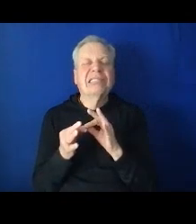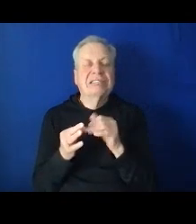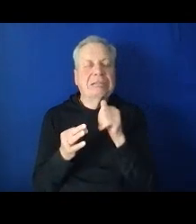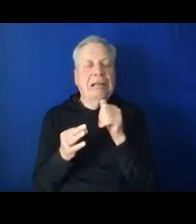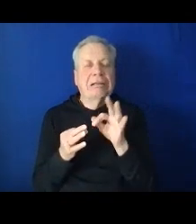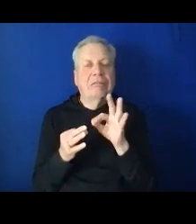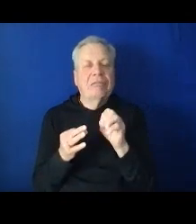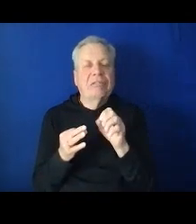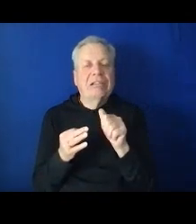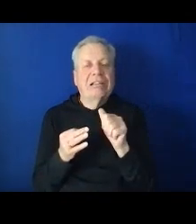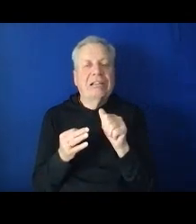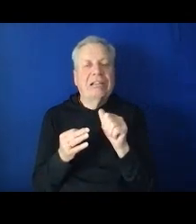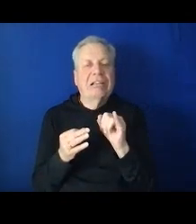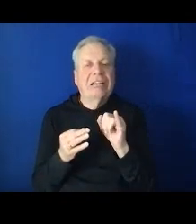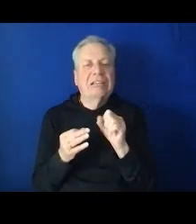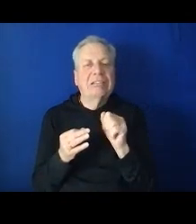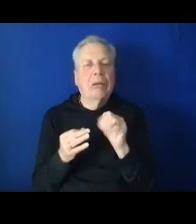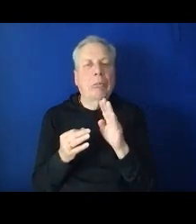It really isn't.